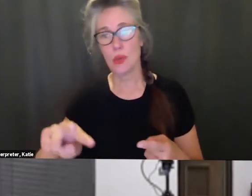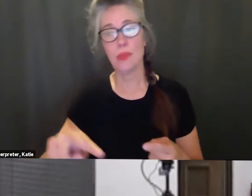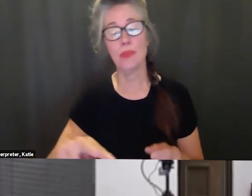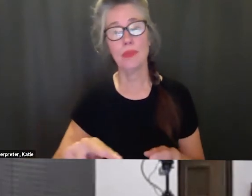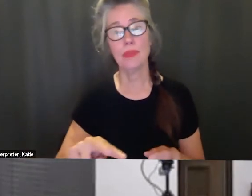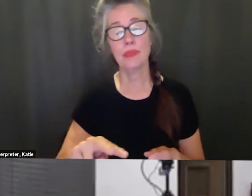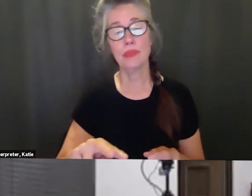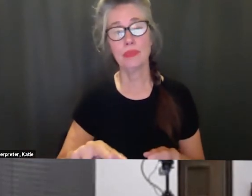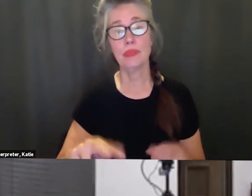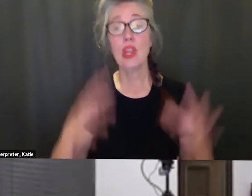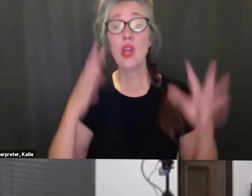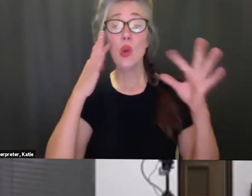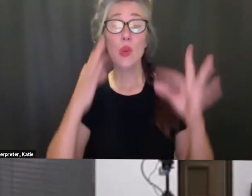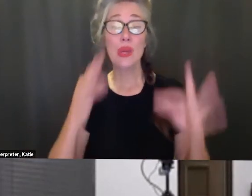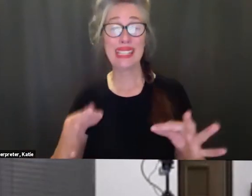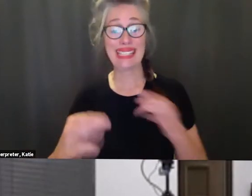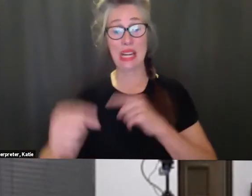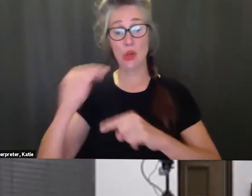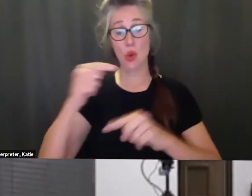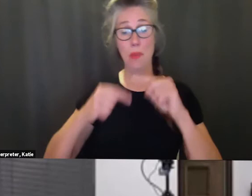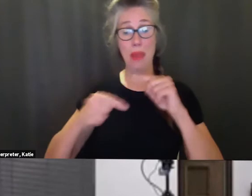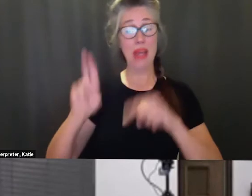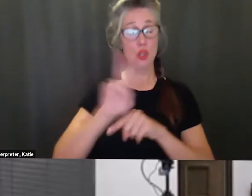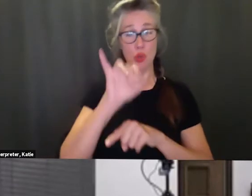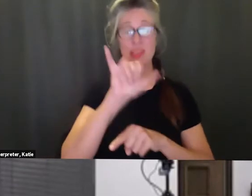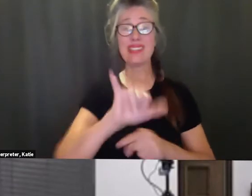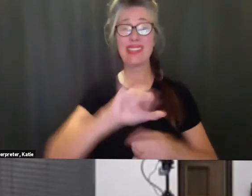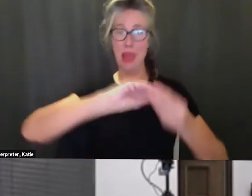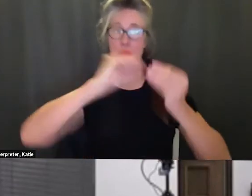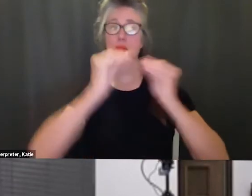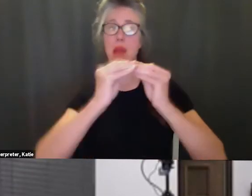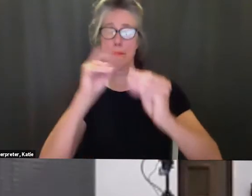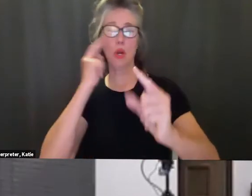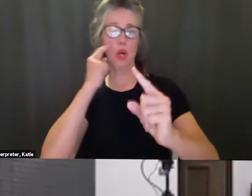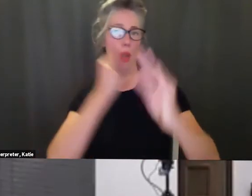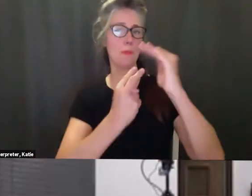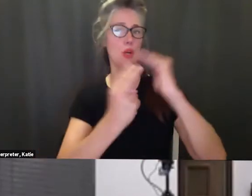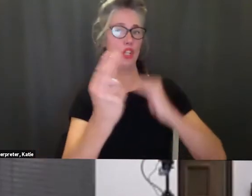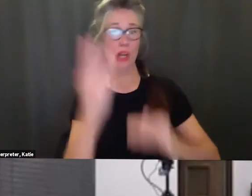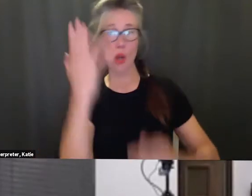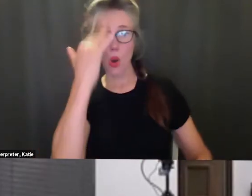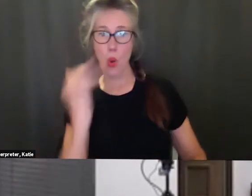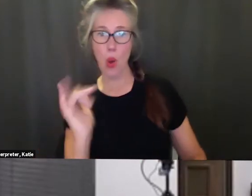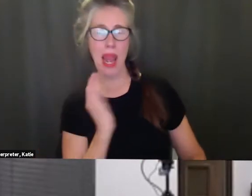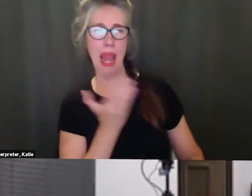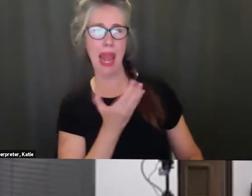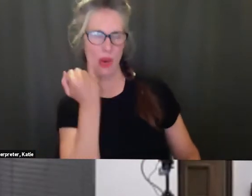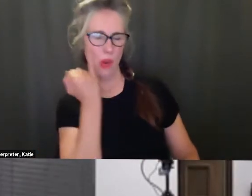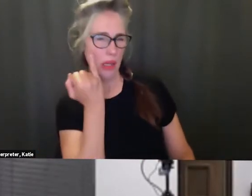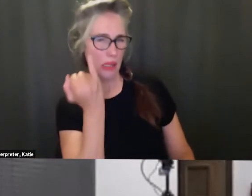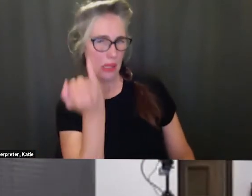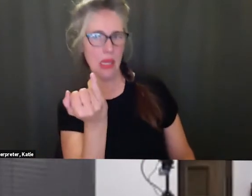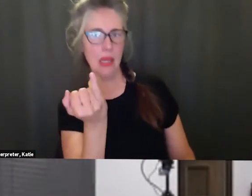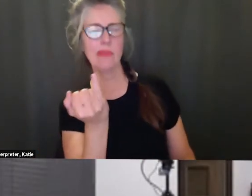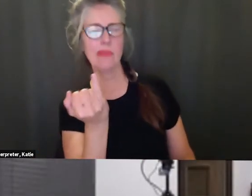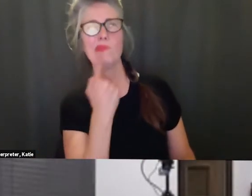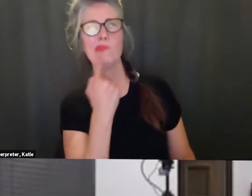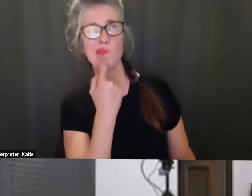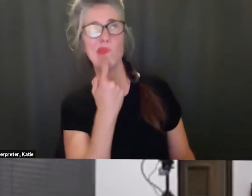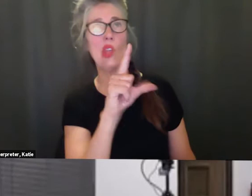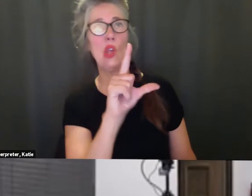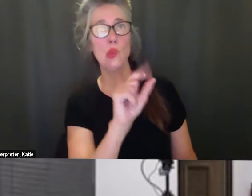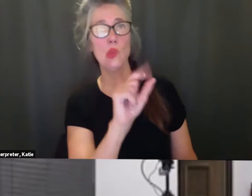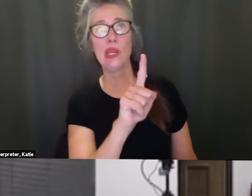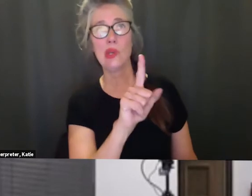we decided to go back to that projection, because our philosophy there was, okay, 2021 was